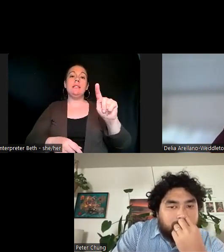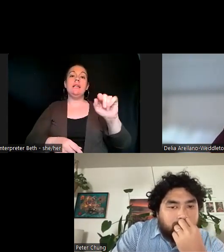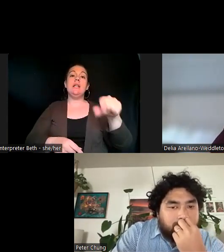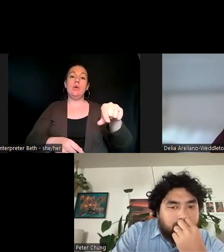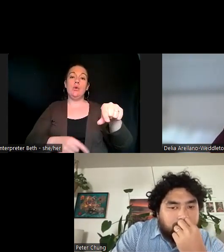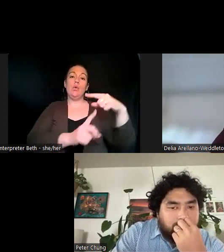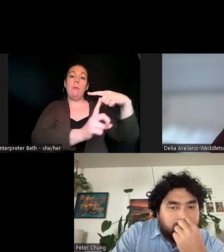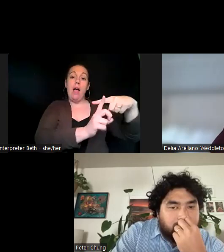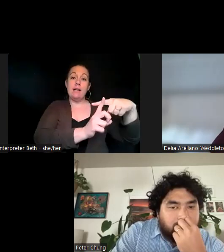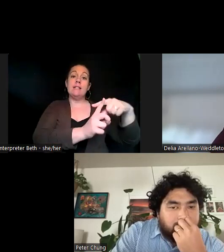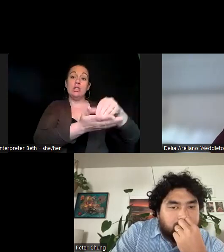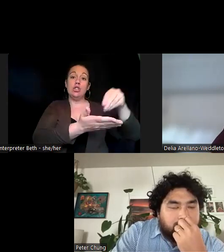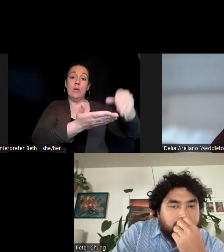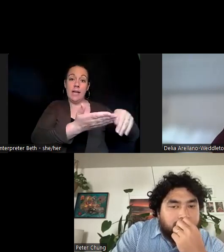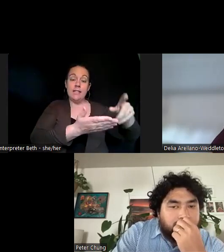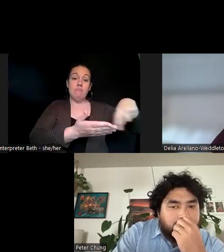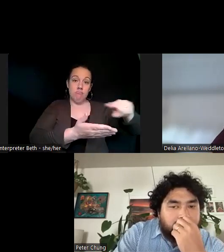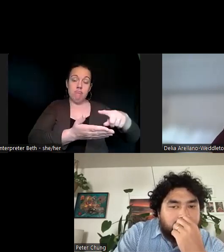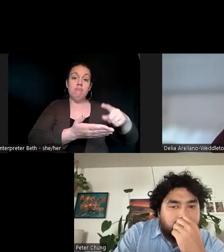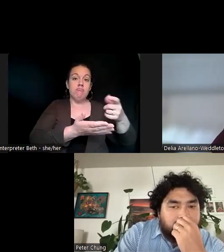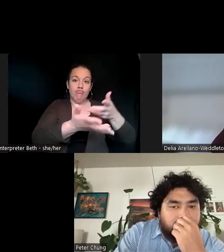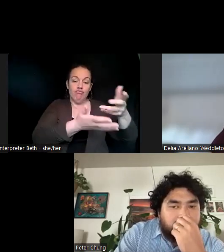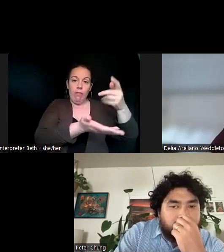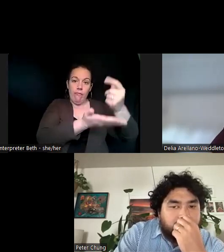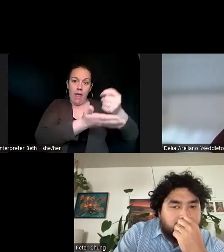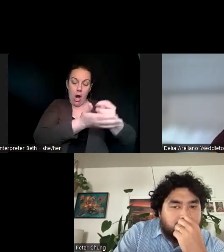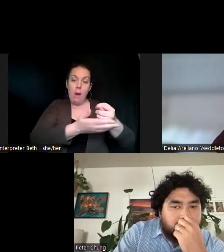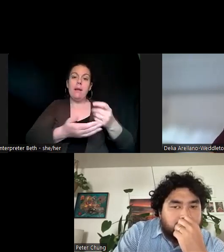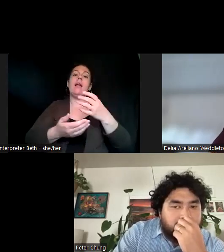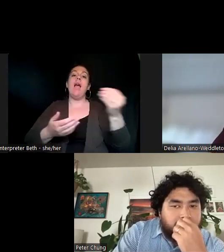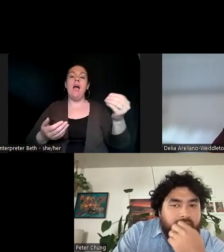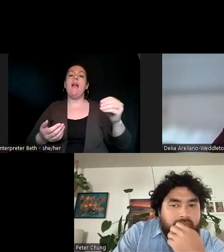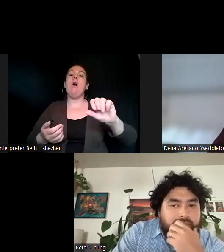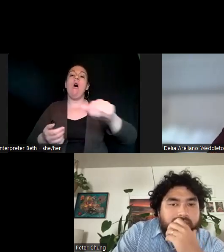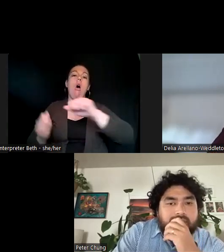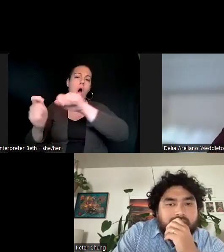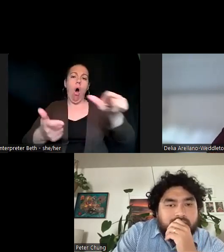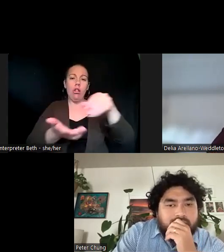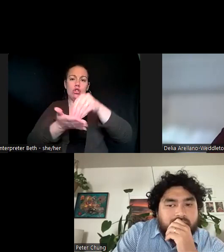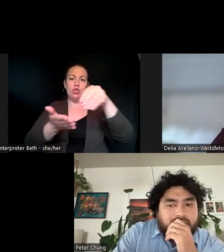all students who have been impacted by the pandemic here.